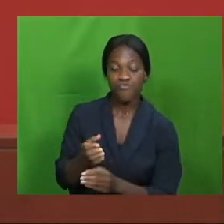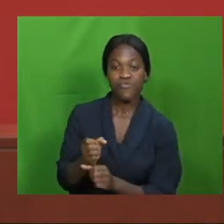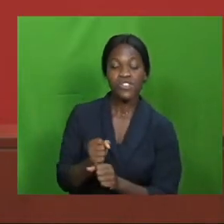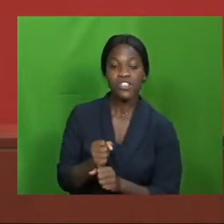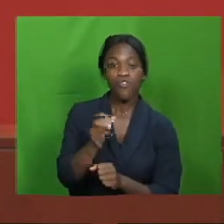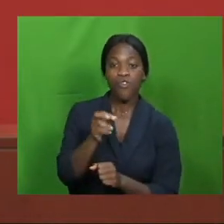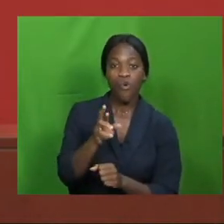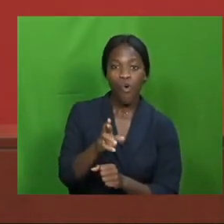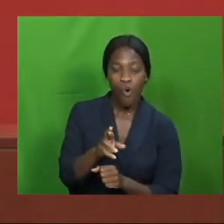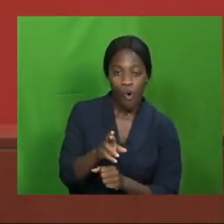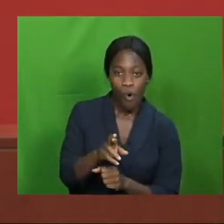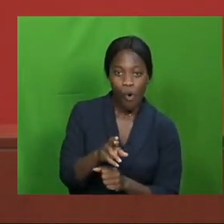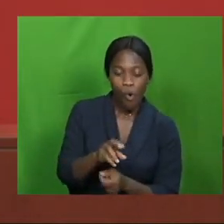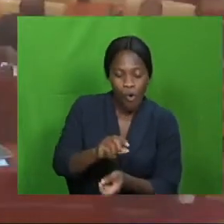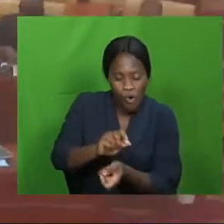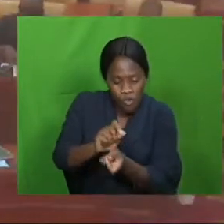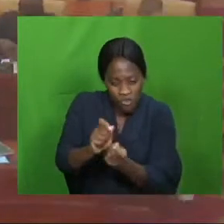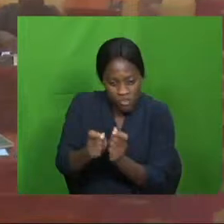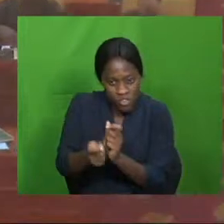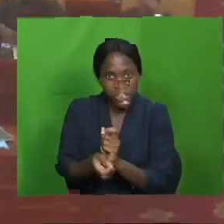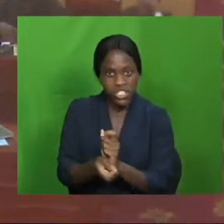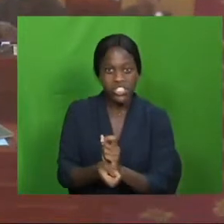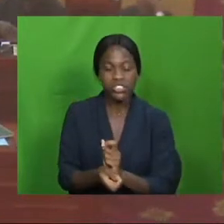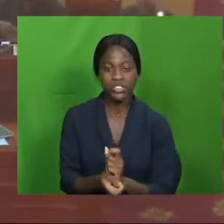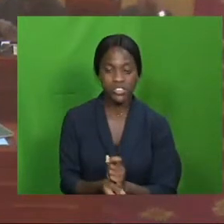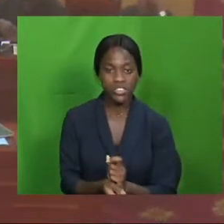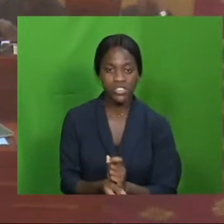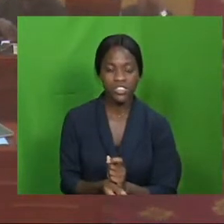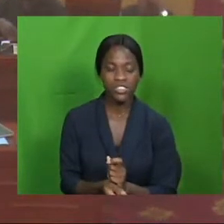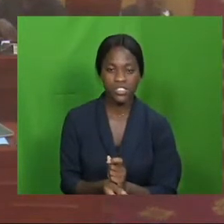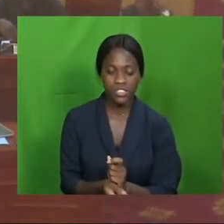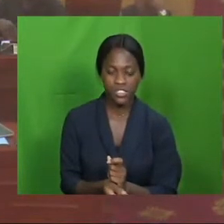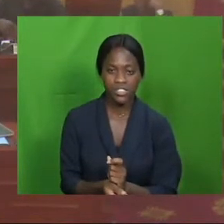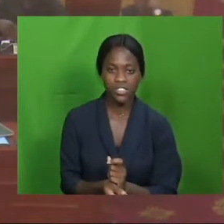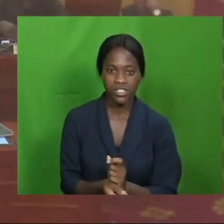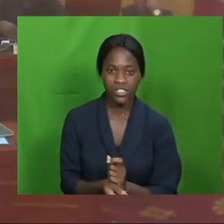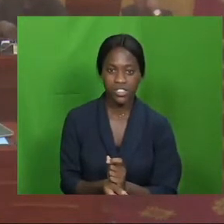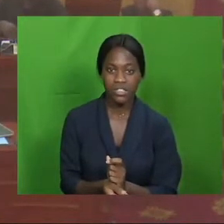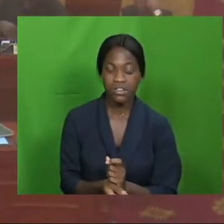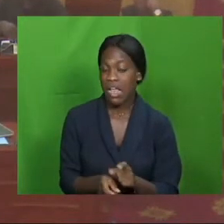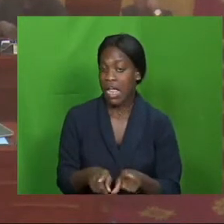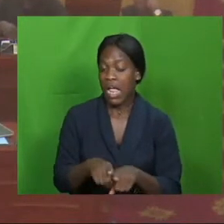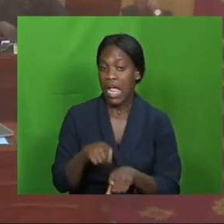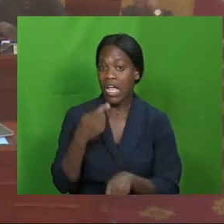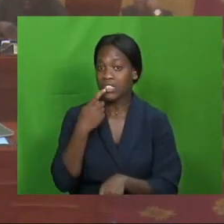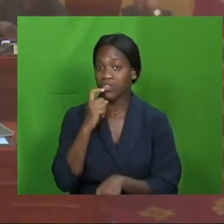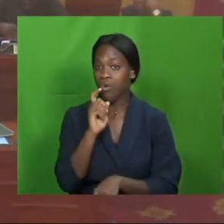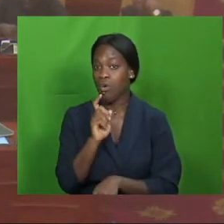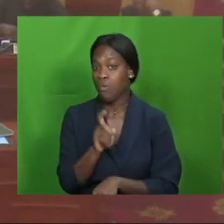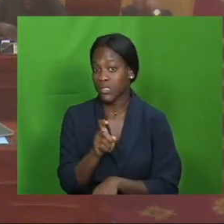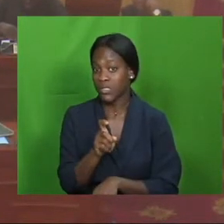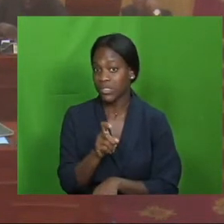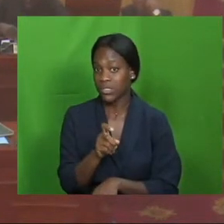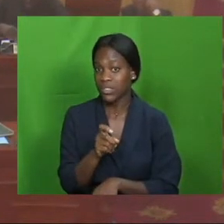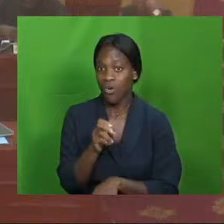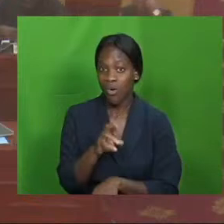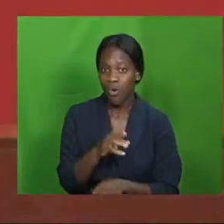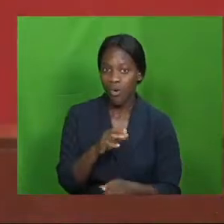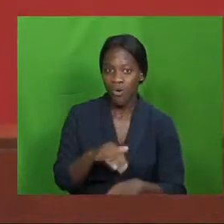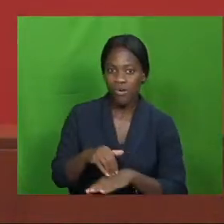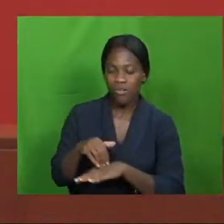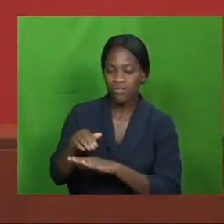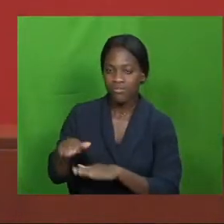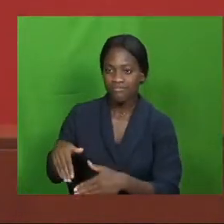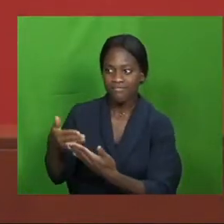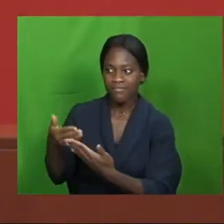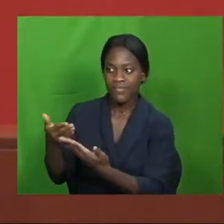or with such amendments as he shall direct, or that it be returned to the member submitting